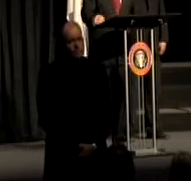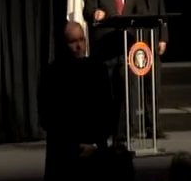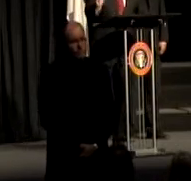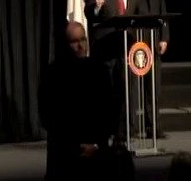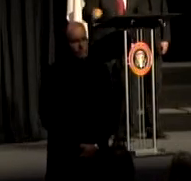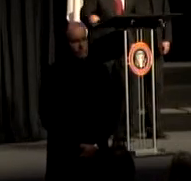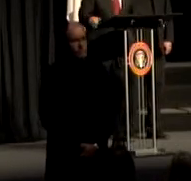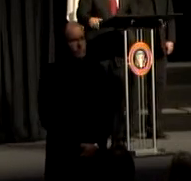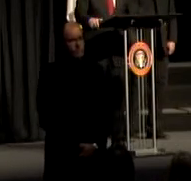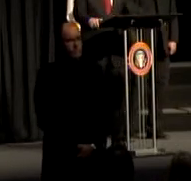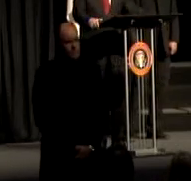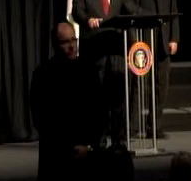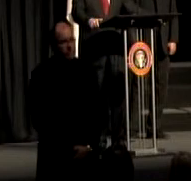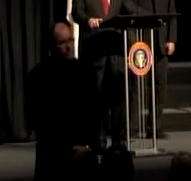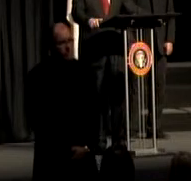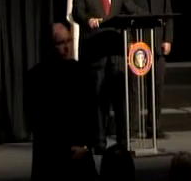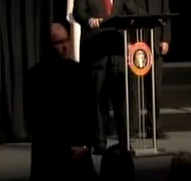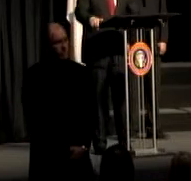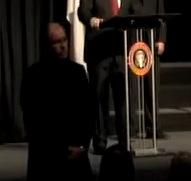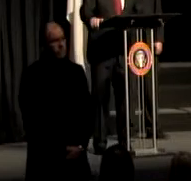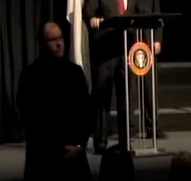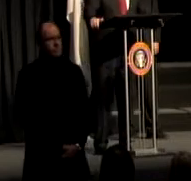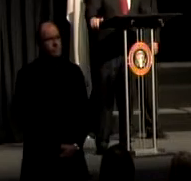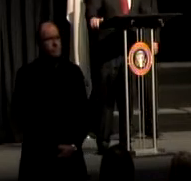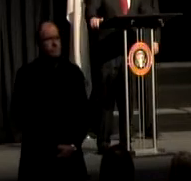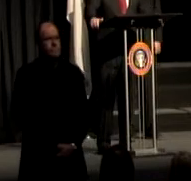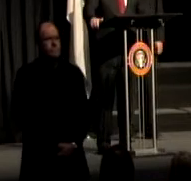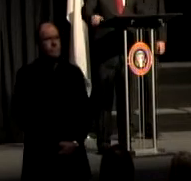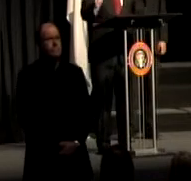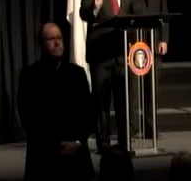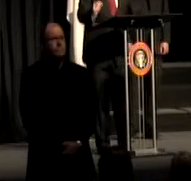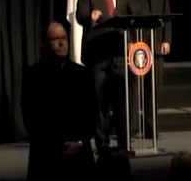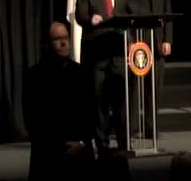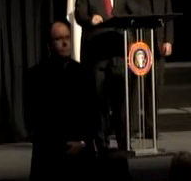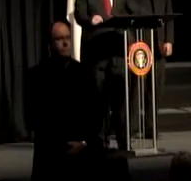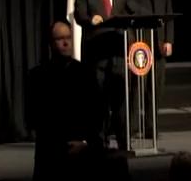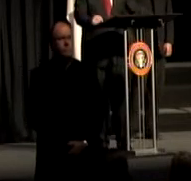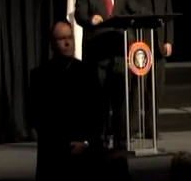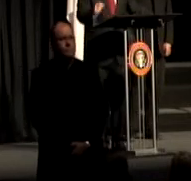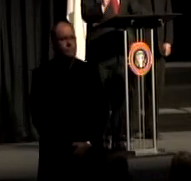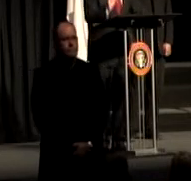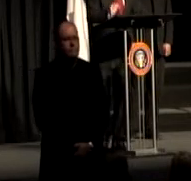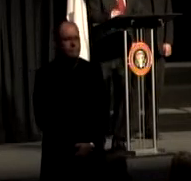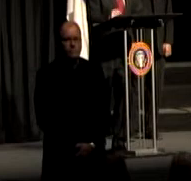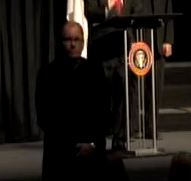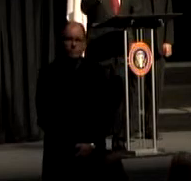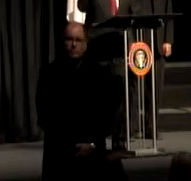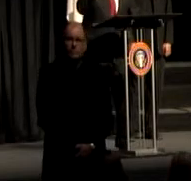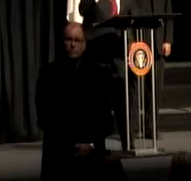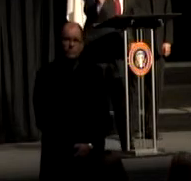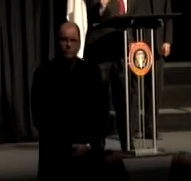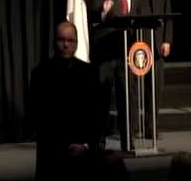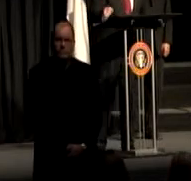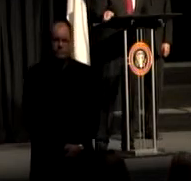joyful but then we need to be prayerful we need to be prayerful we need to pray because this world